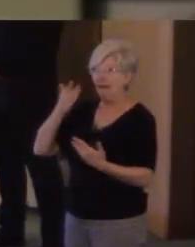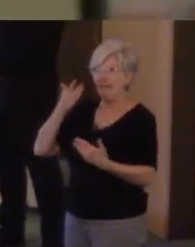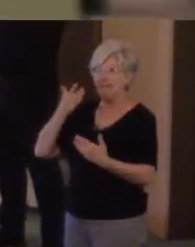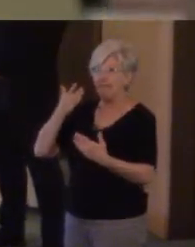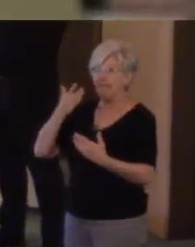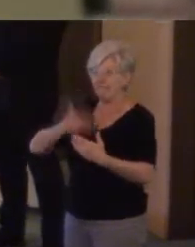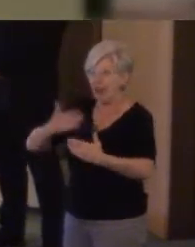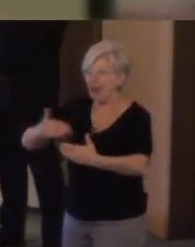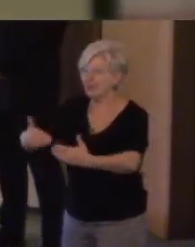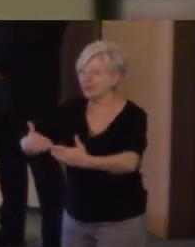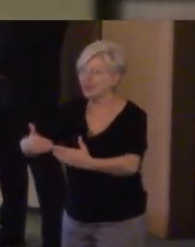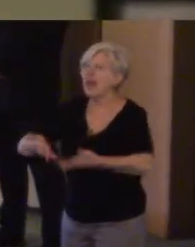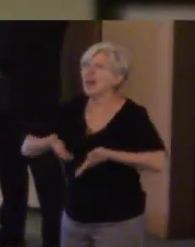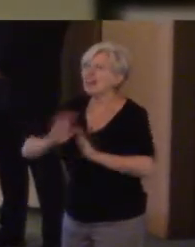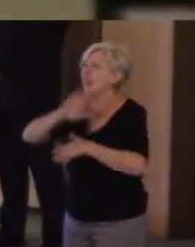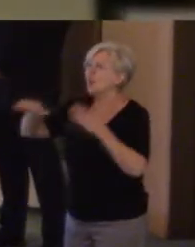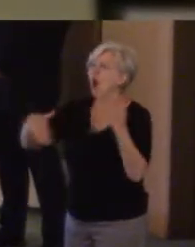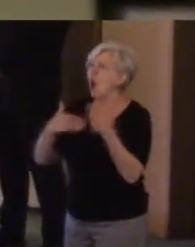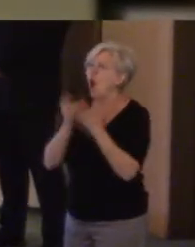Concentrate.